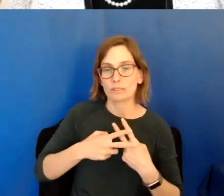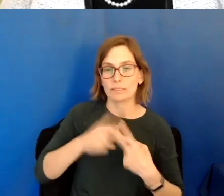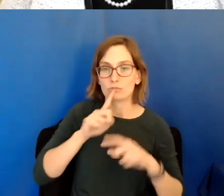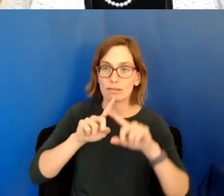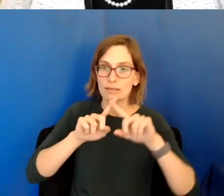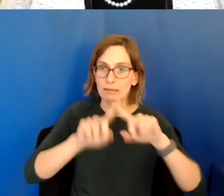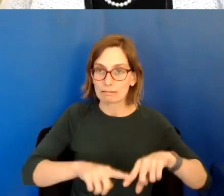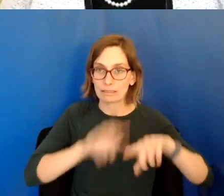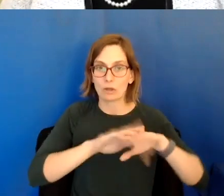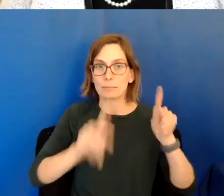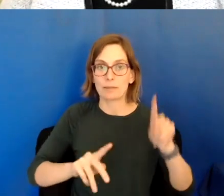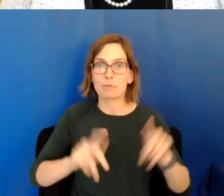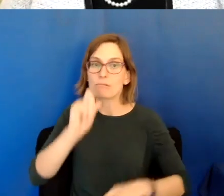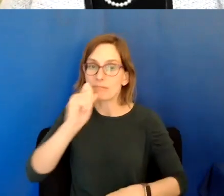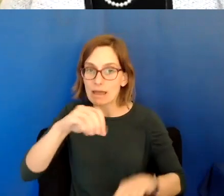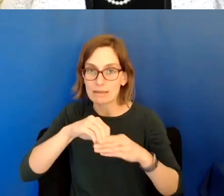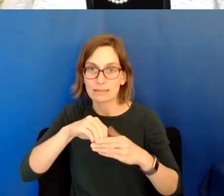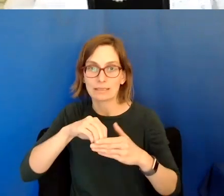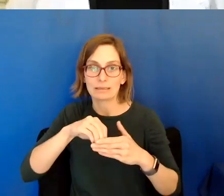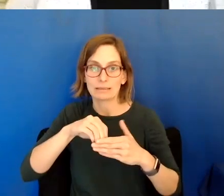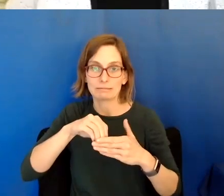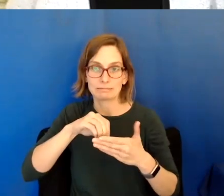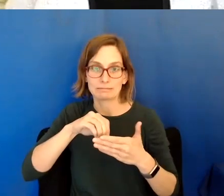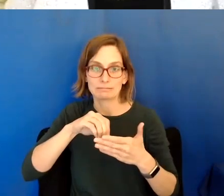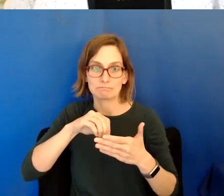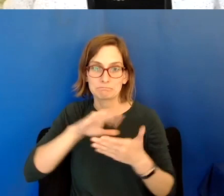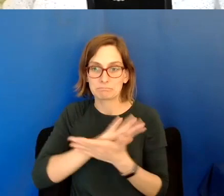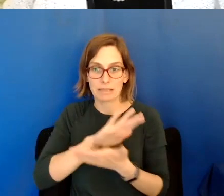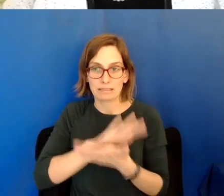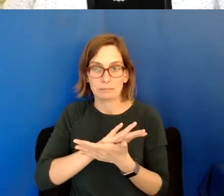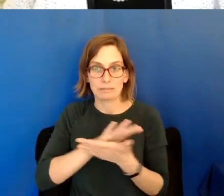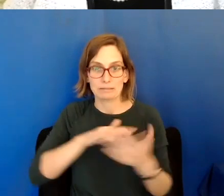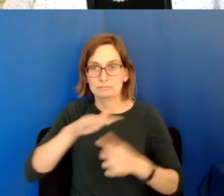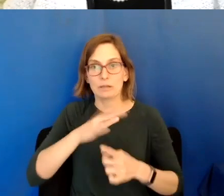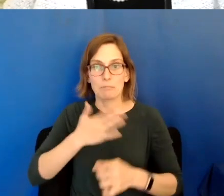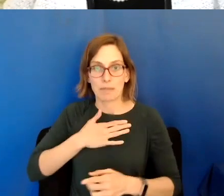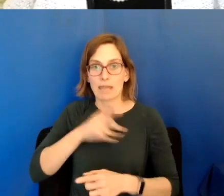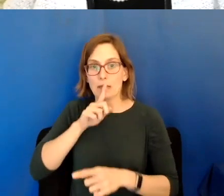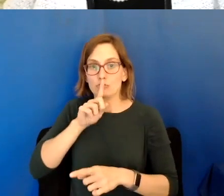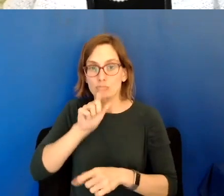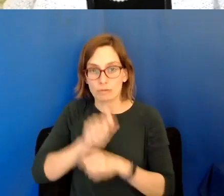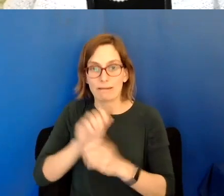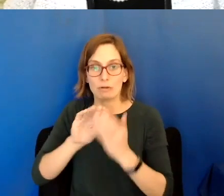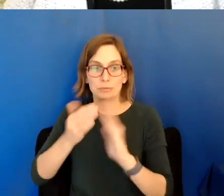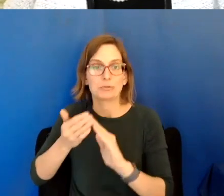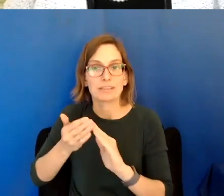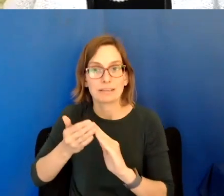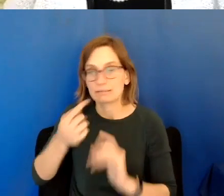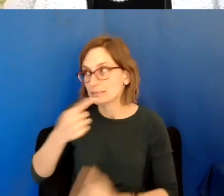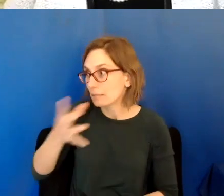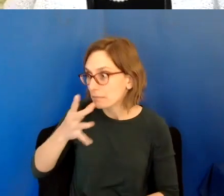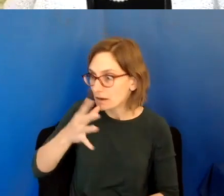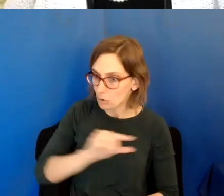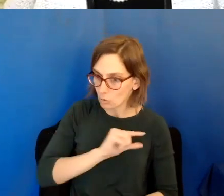who are not in academia. So like my real community. So whether it's telling my mom my qualifying exam's coming up,